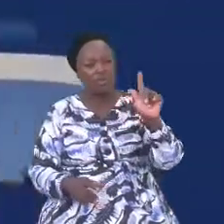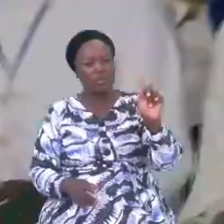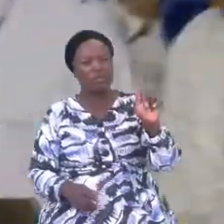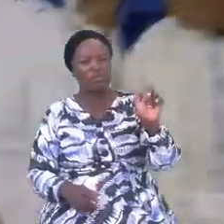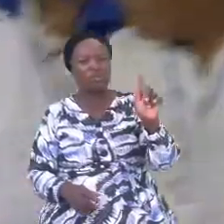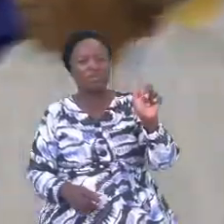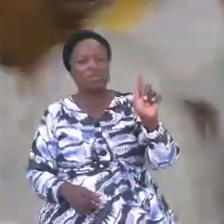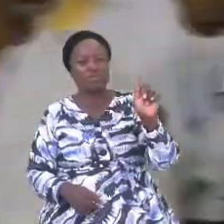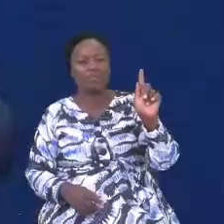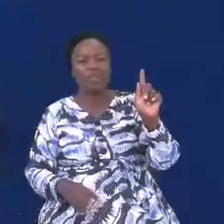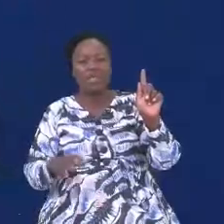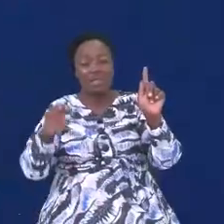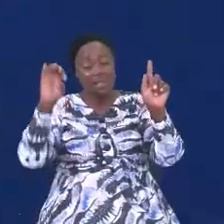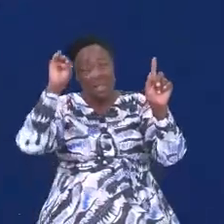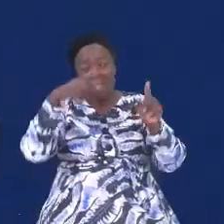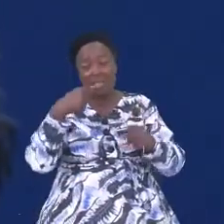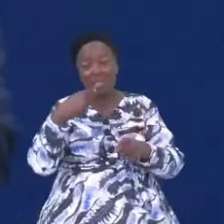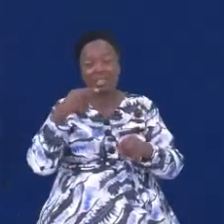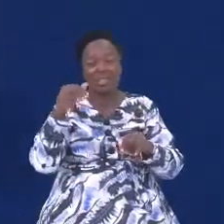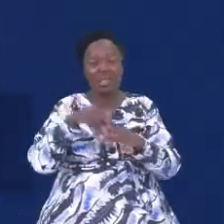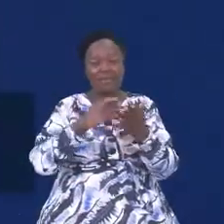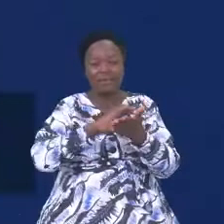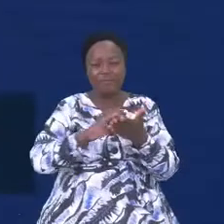21? It says in